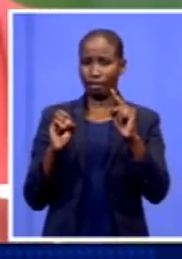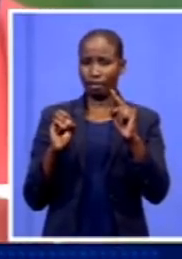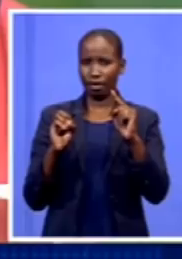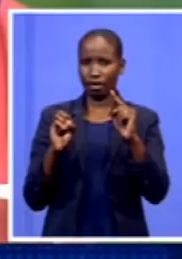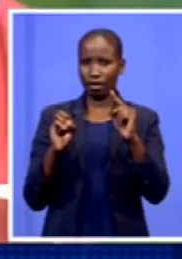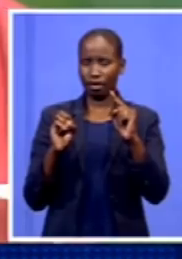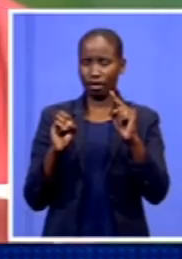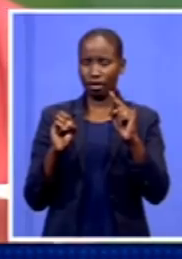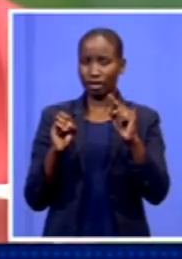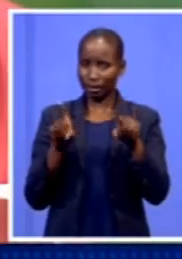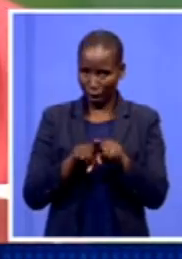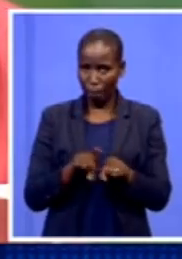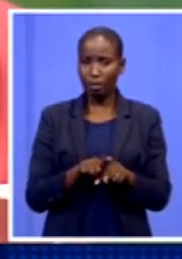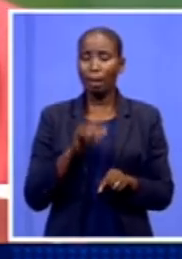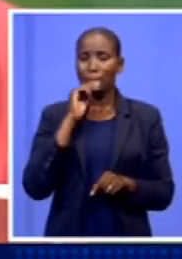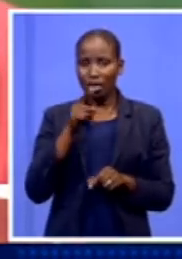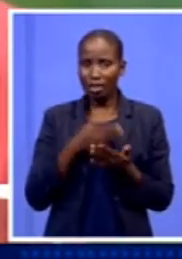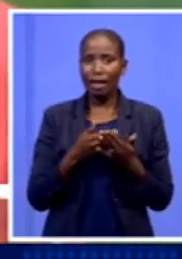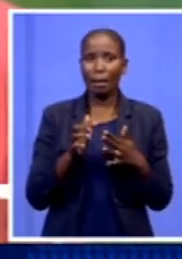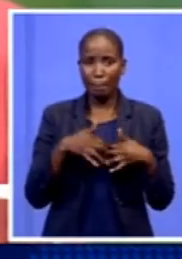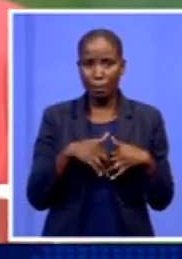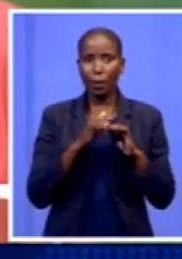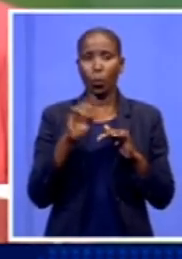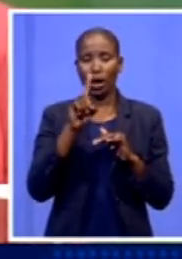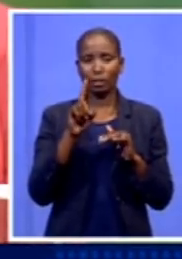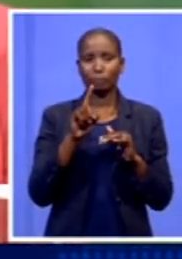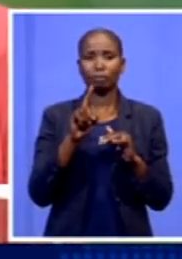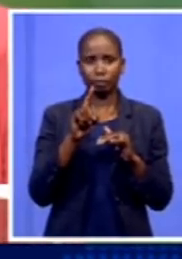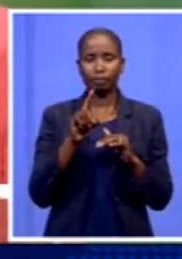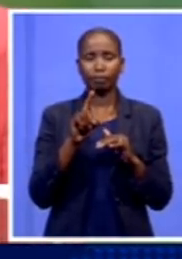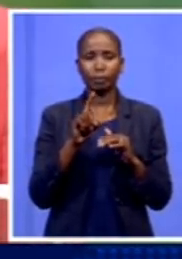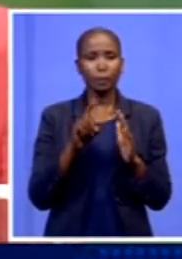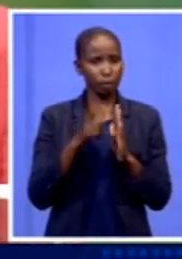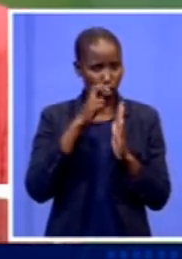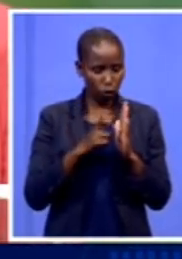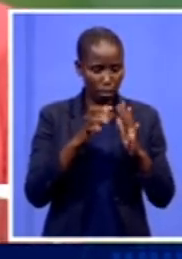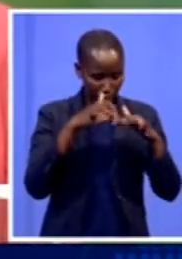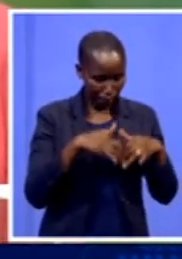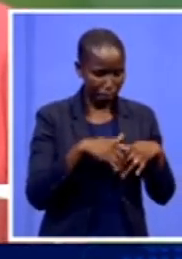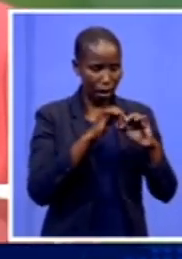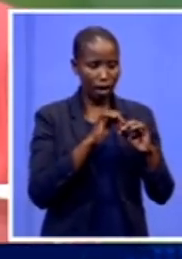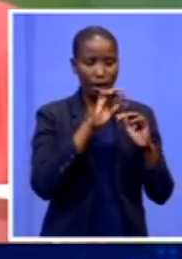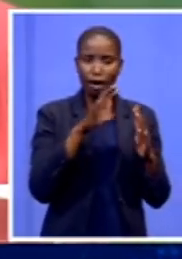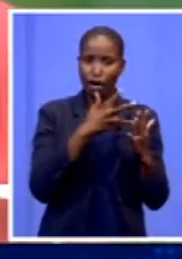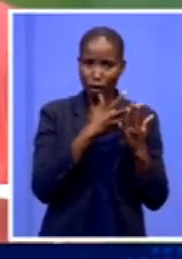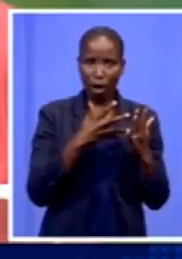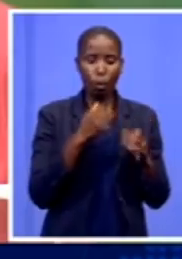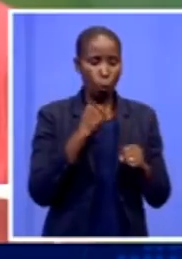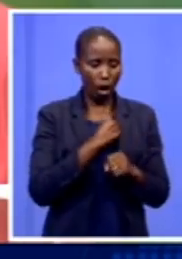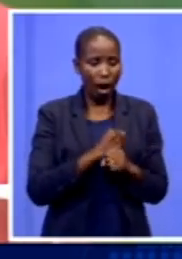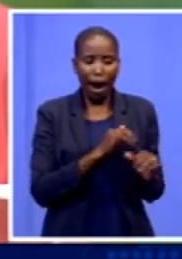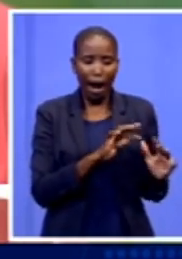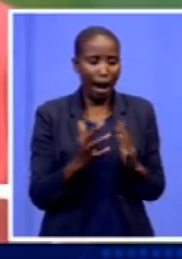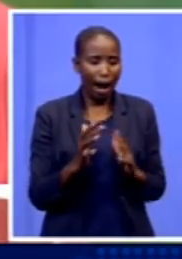create the regulatory frame that is necessary to really make it happen that the strategic sovereignty